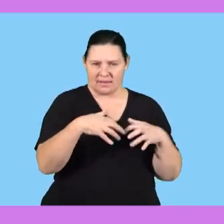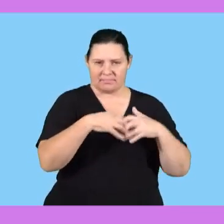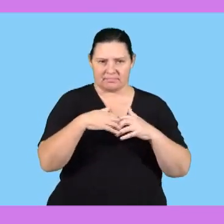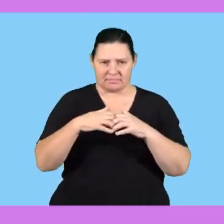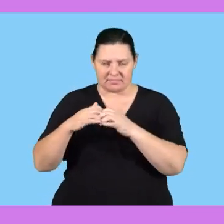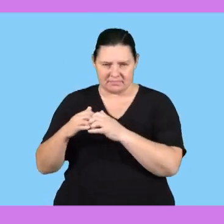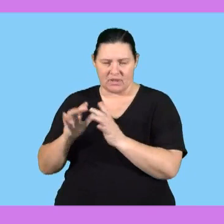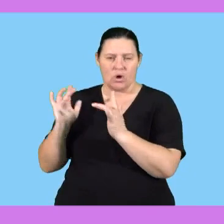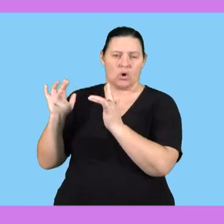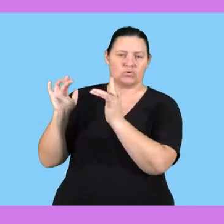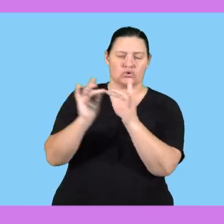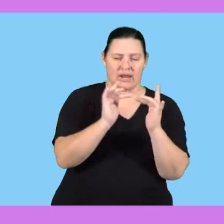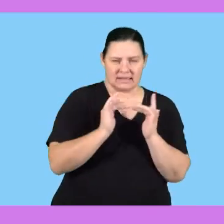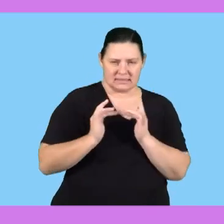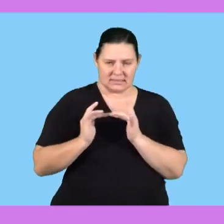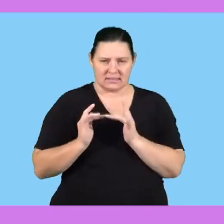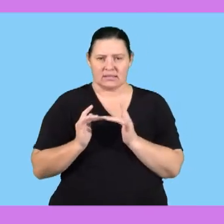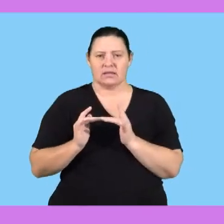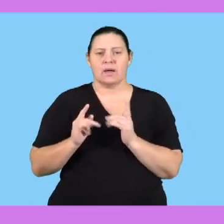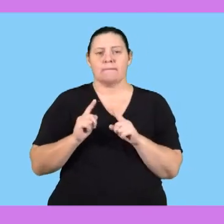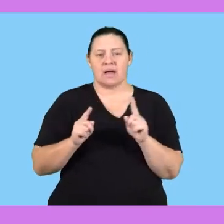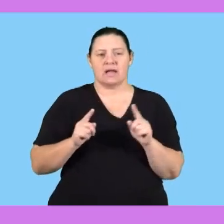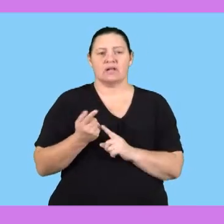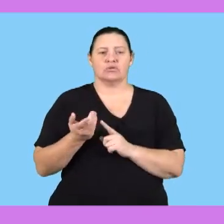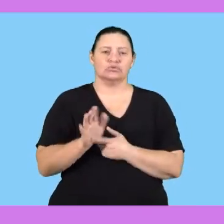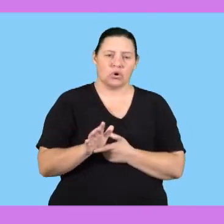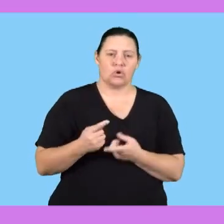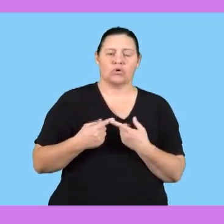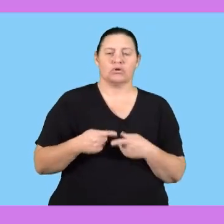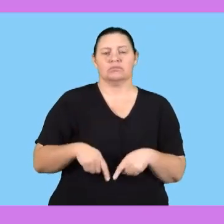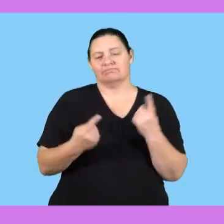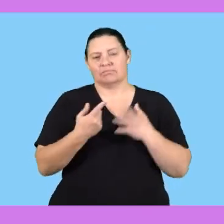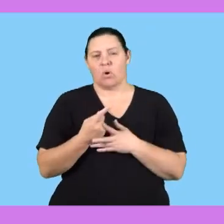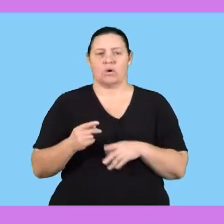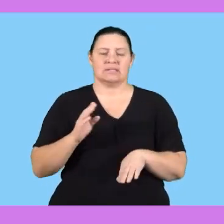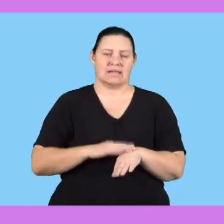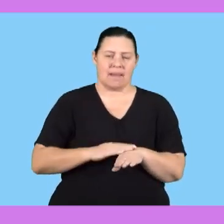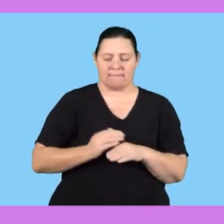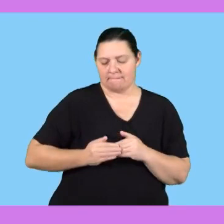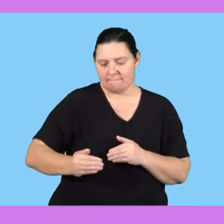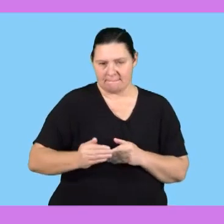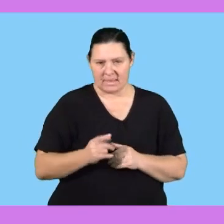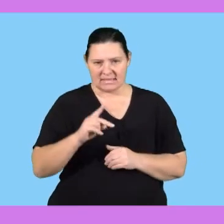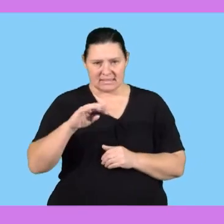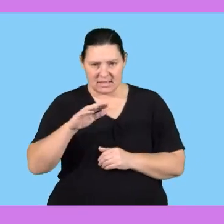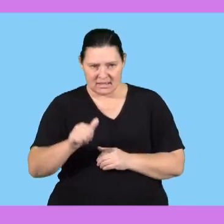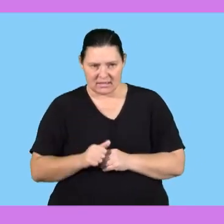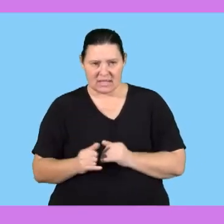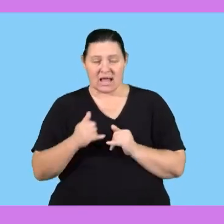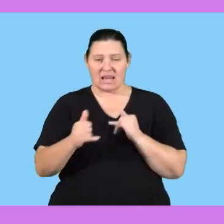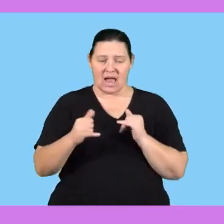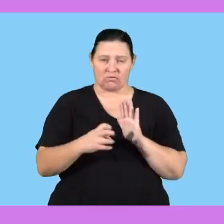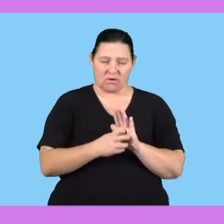line segments to connect the data points, right? And show change in data over time. That is a line